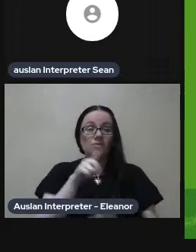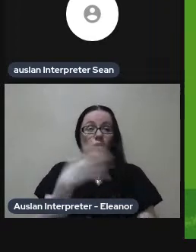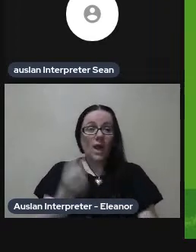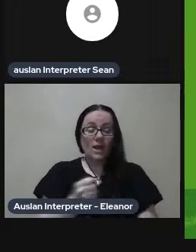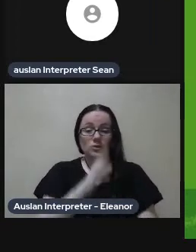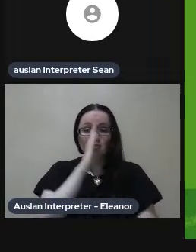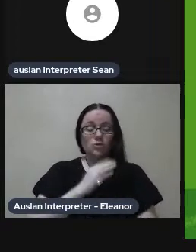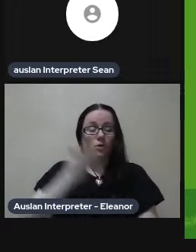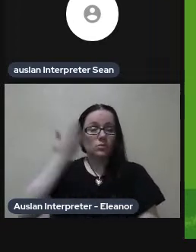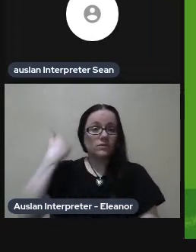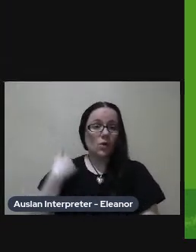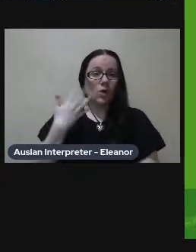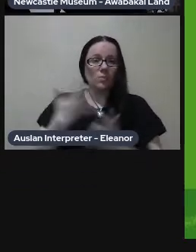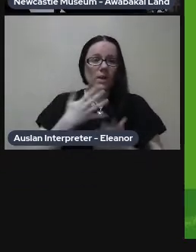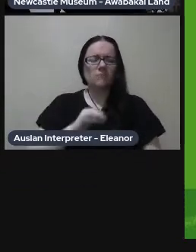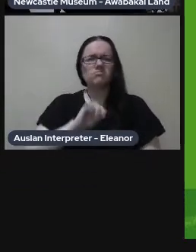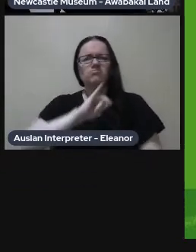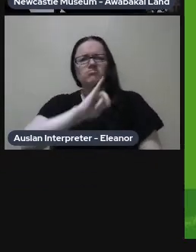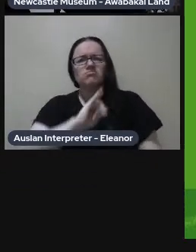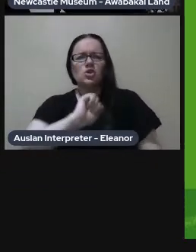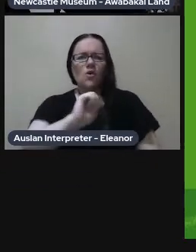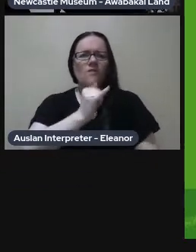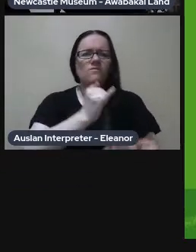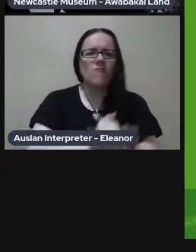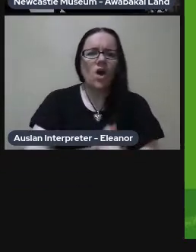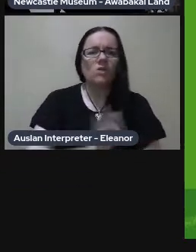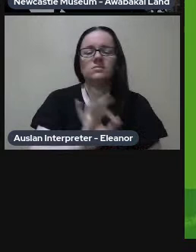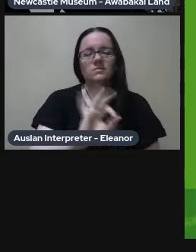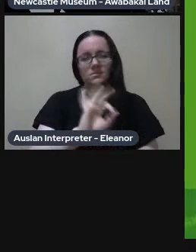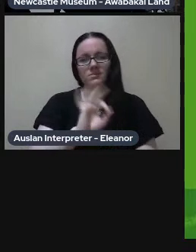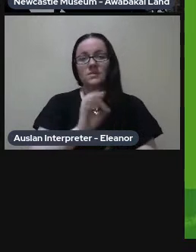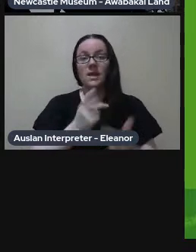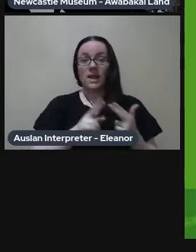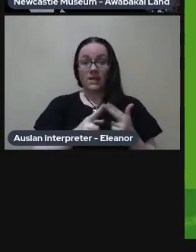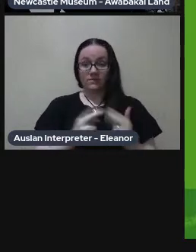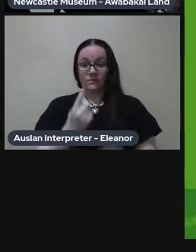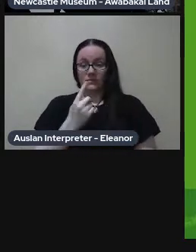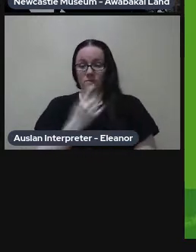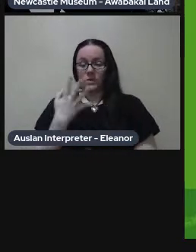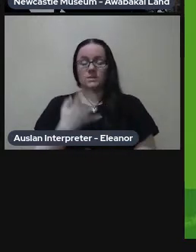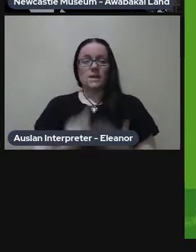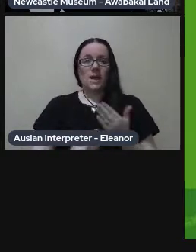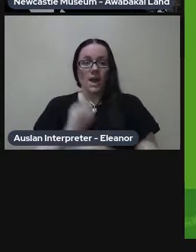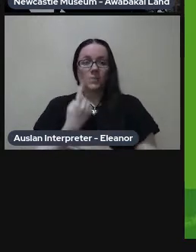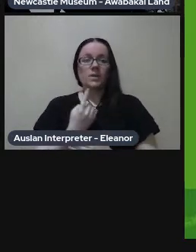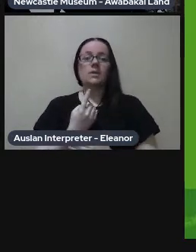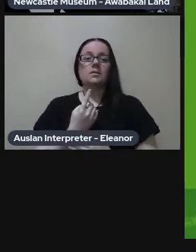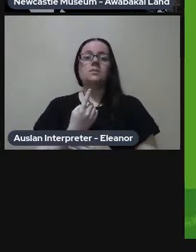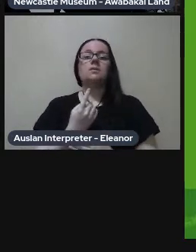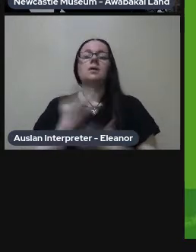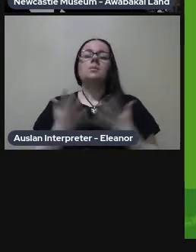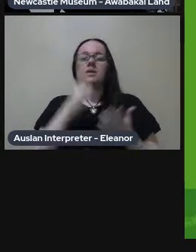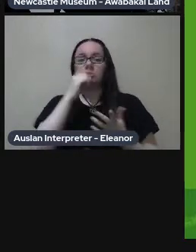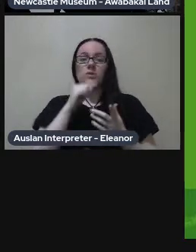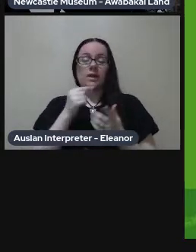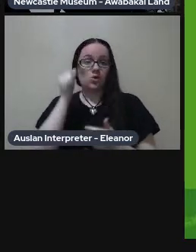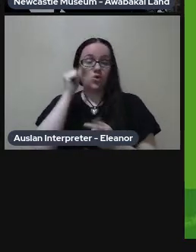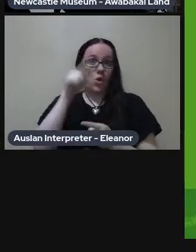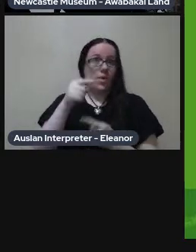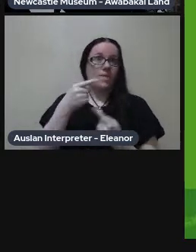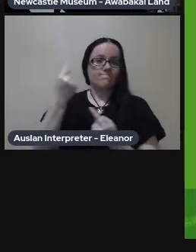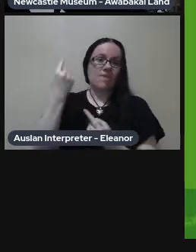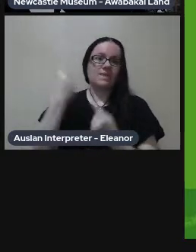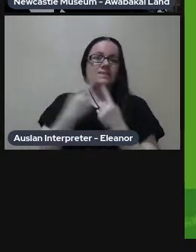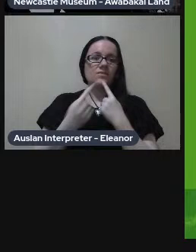that, you should have done more. If you've had one stroke, knowing all of this can absolutely reduce your risk of having a second